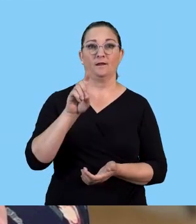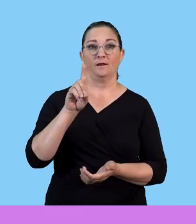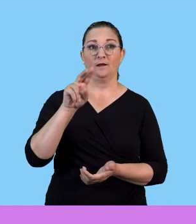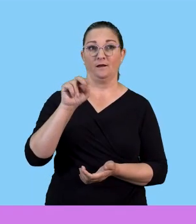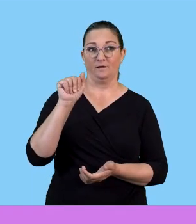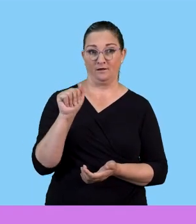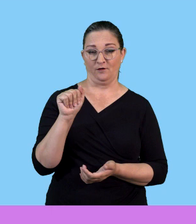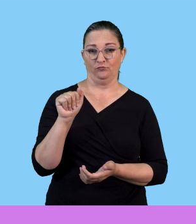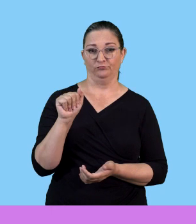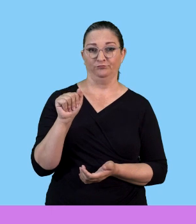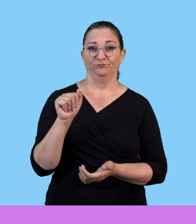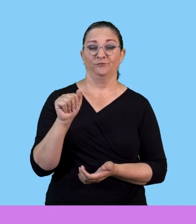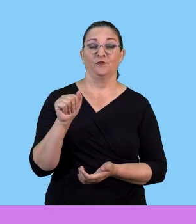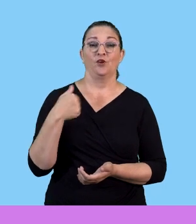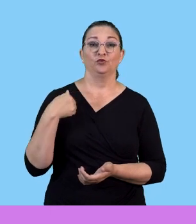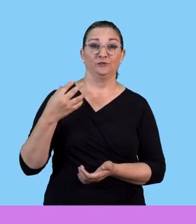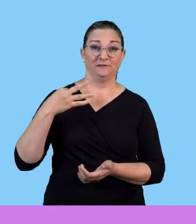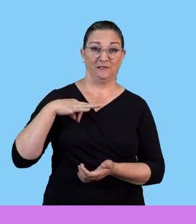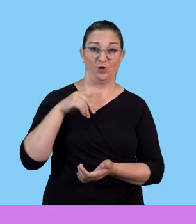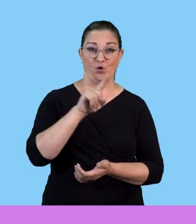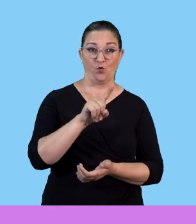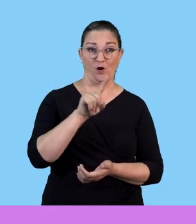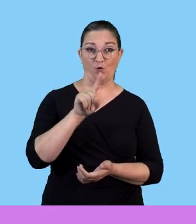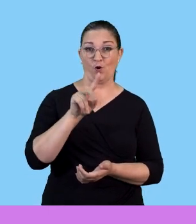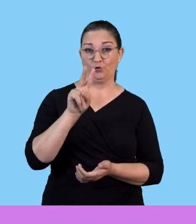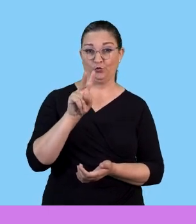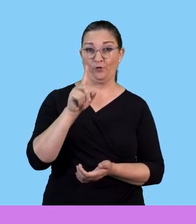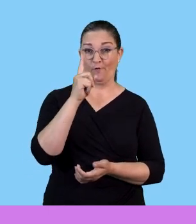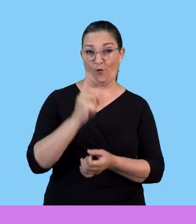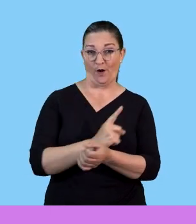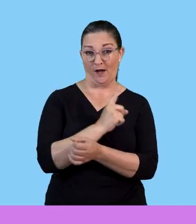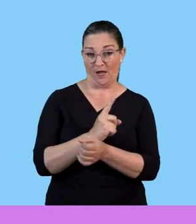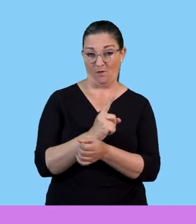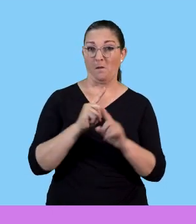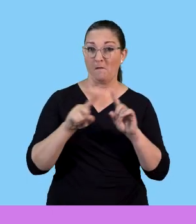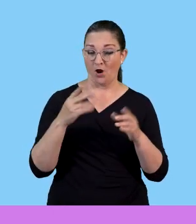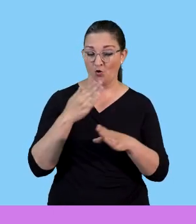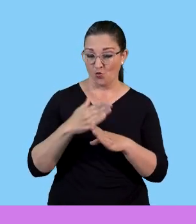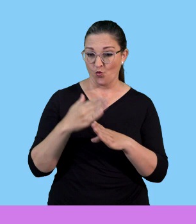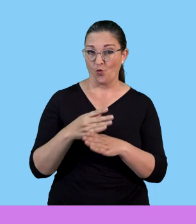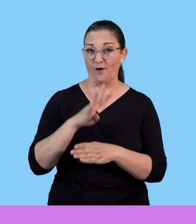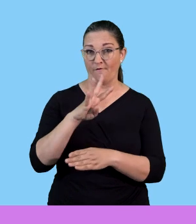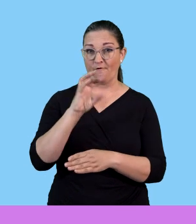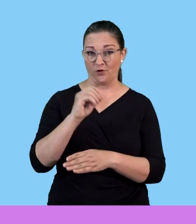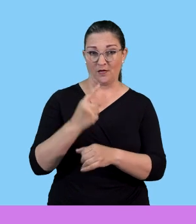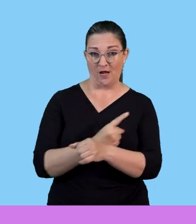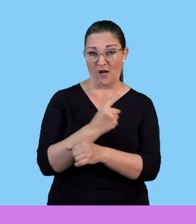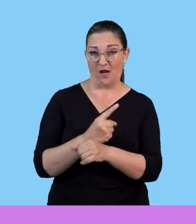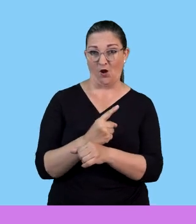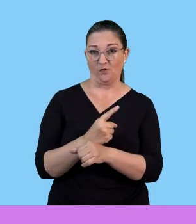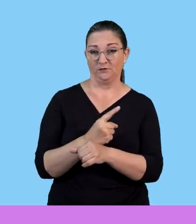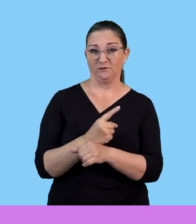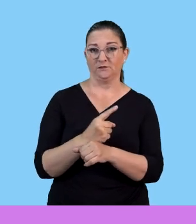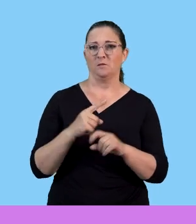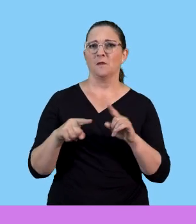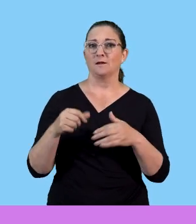If Edna earns 112 Rand per hour and works 40 hours a week for